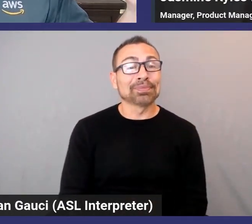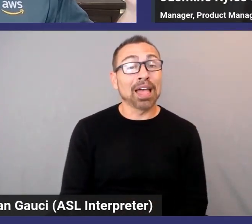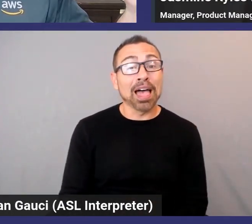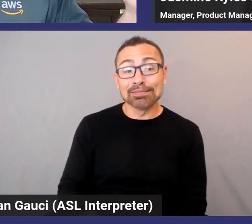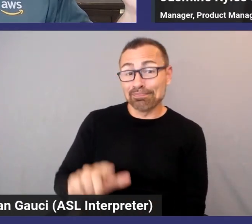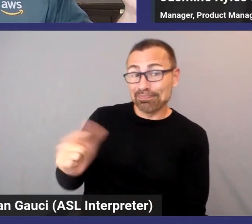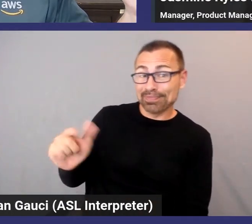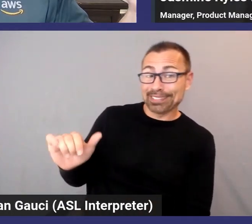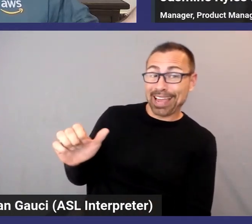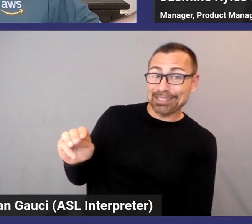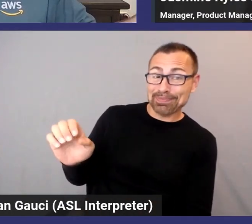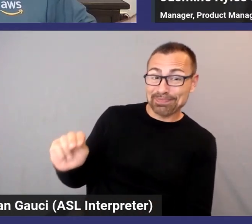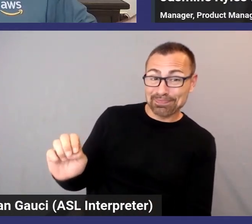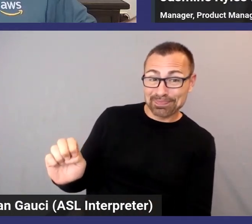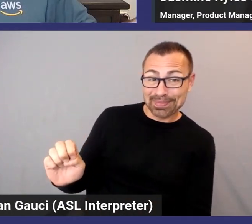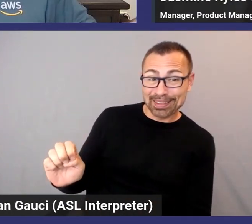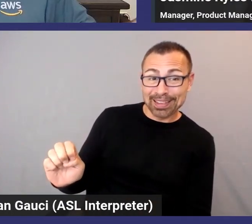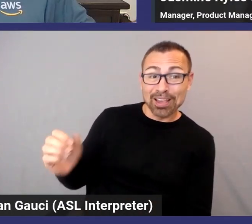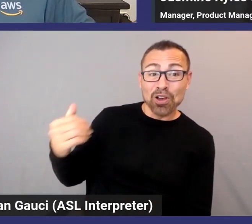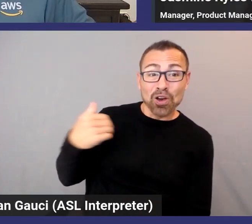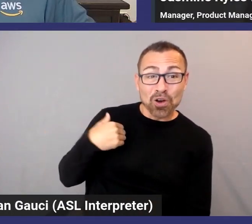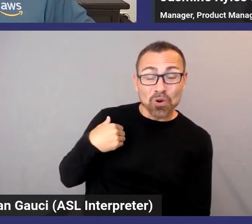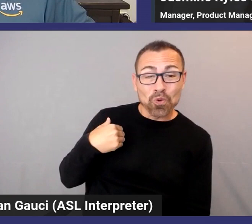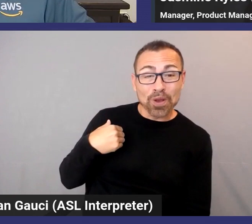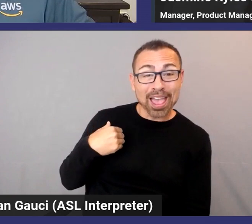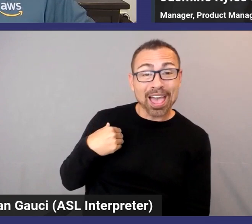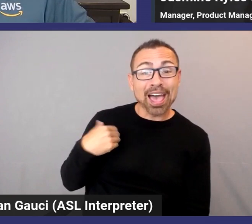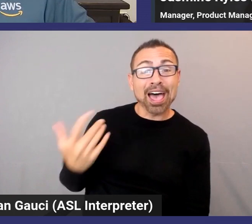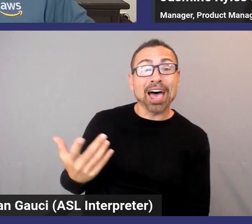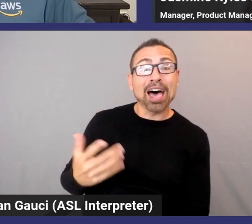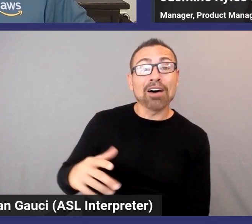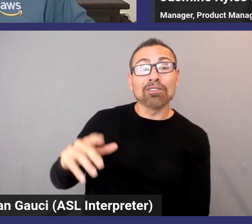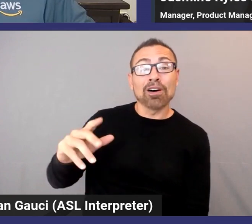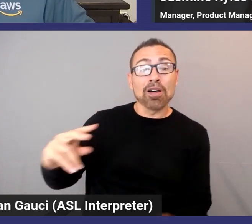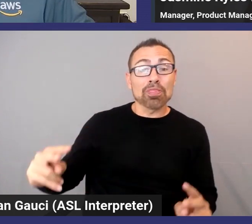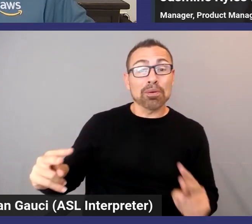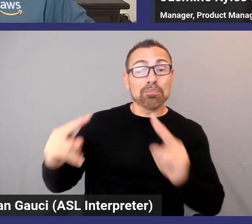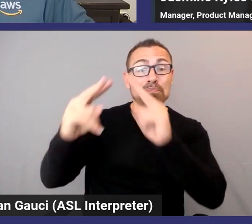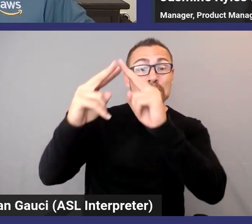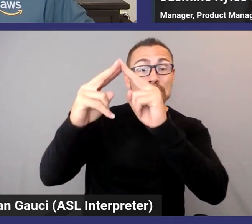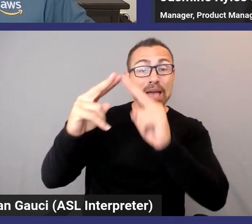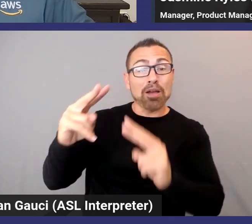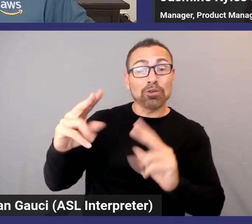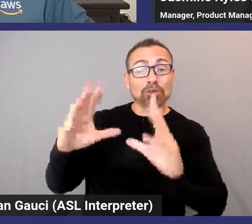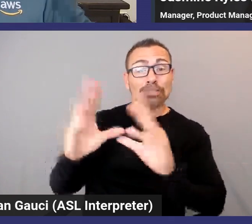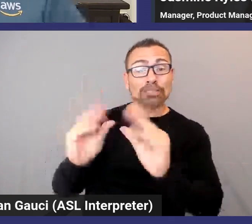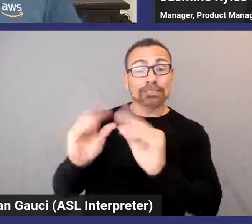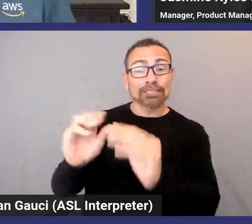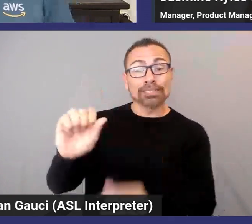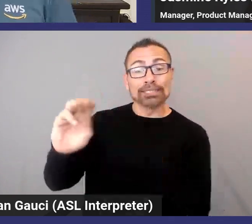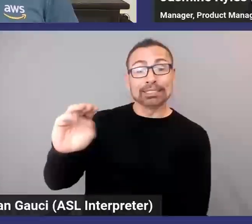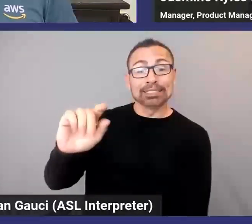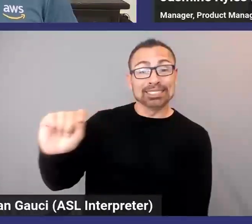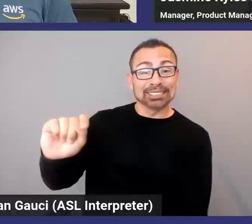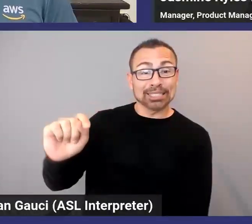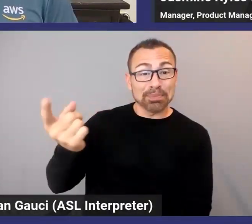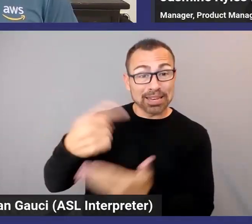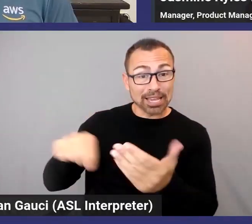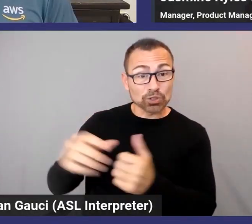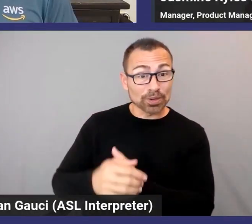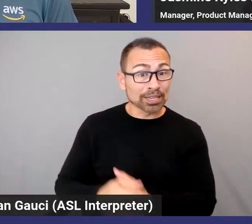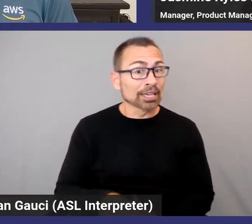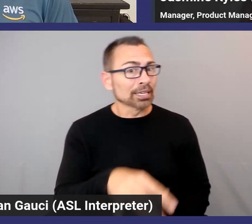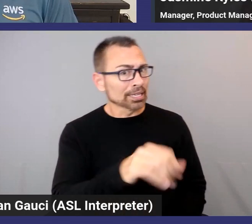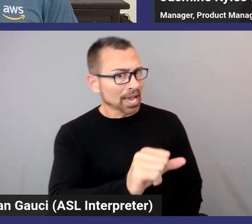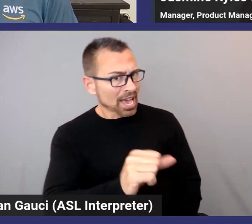Jasmine, we've got the Paris Summit coming up next week. We do, live in Paris. Are you going?